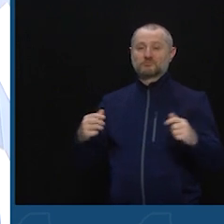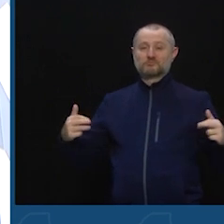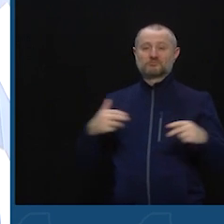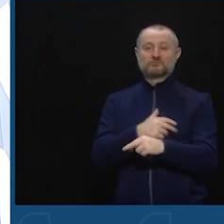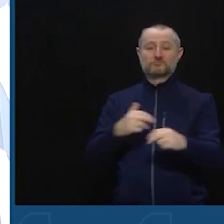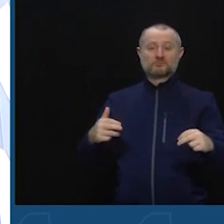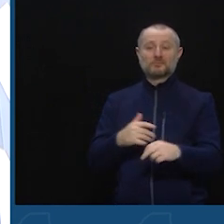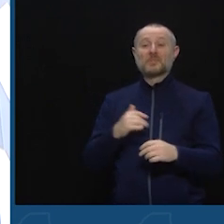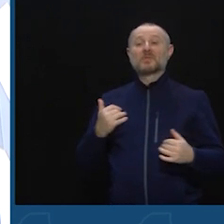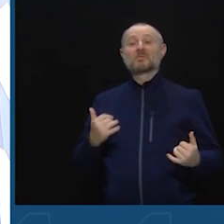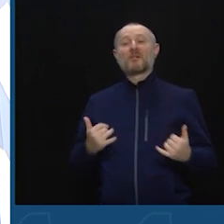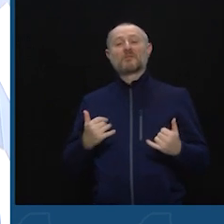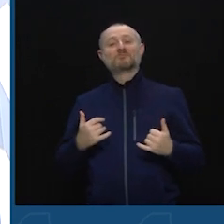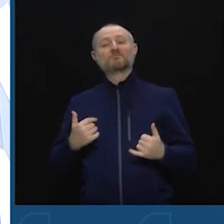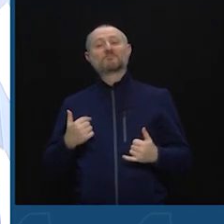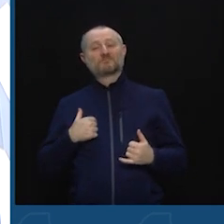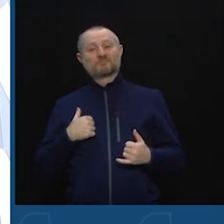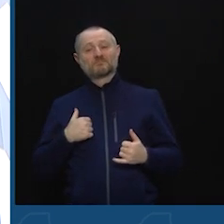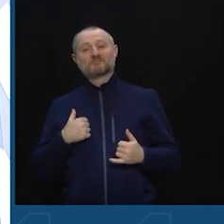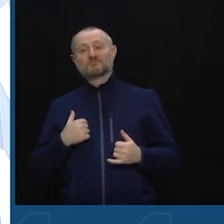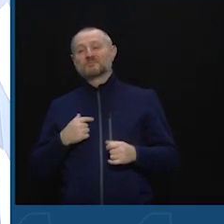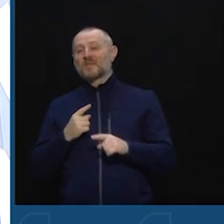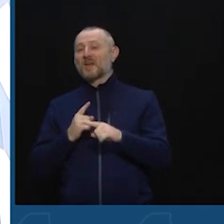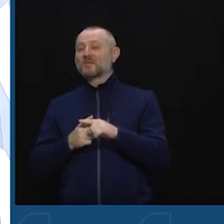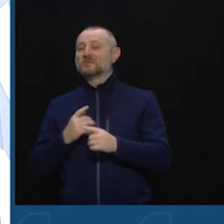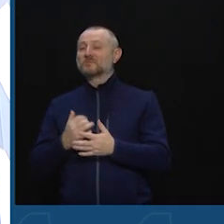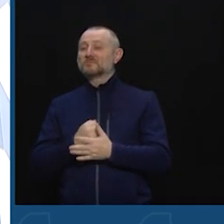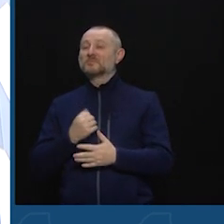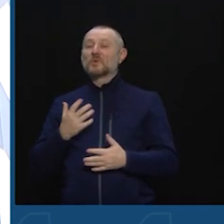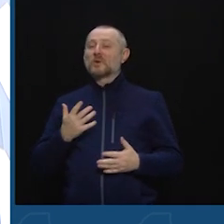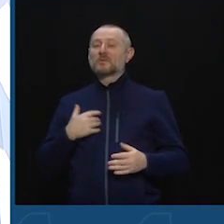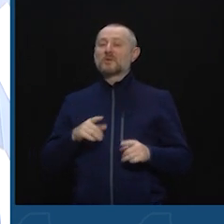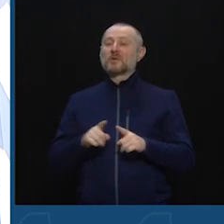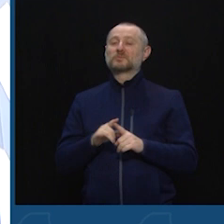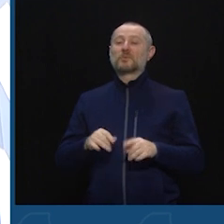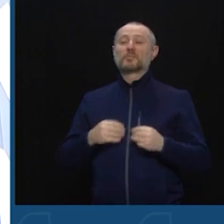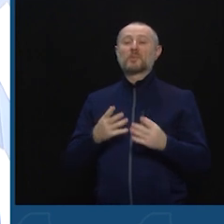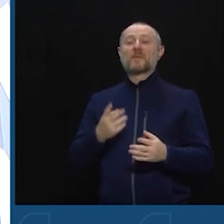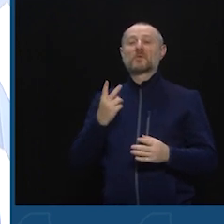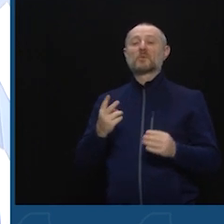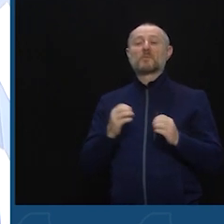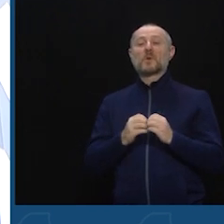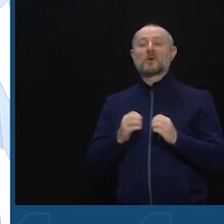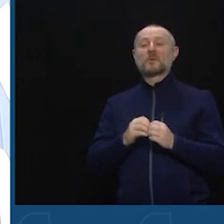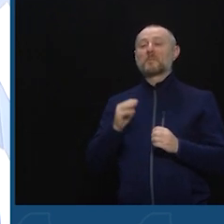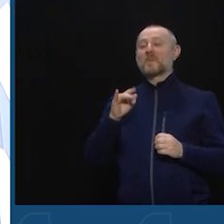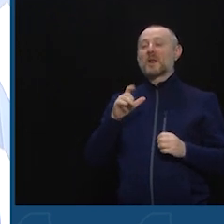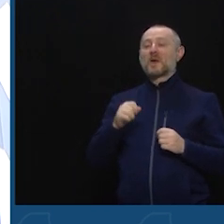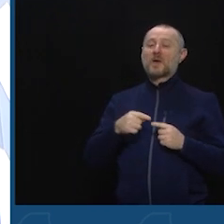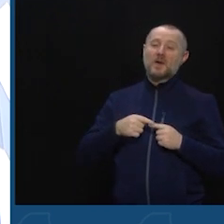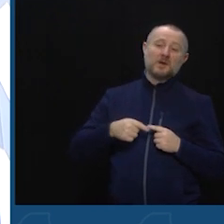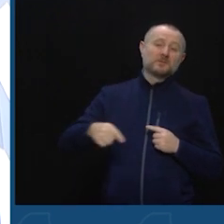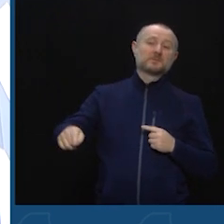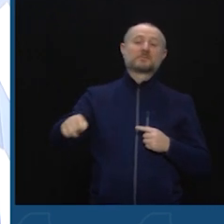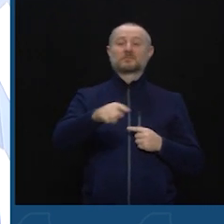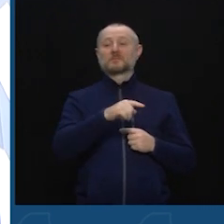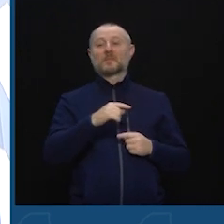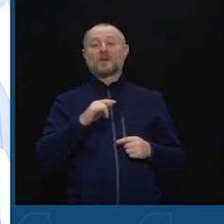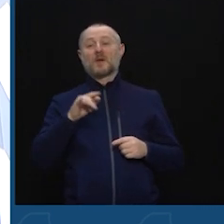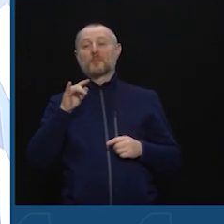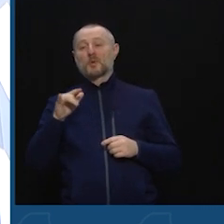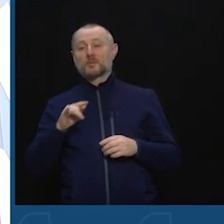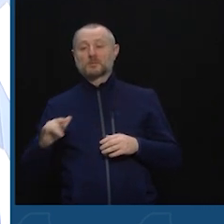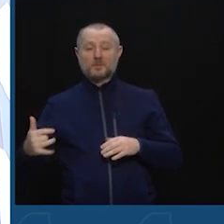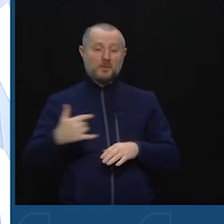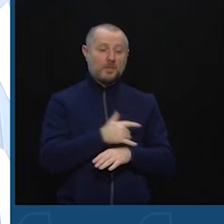this advantage, they deliver an astounding 2 additional miles of taxiway, which allows for better aircraft